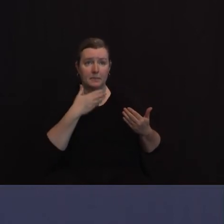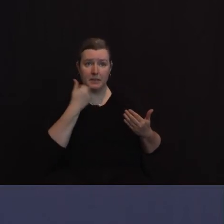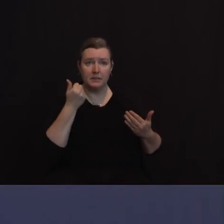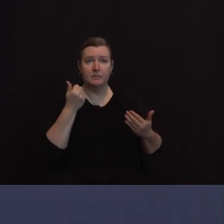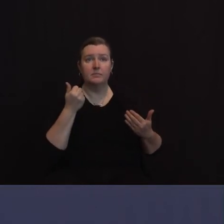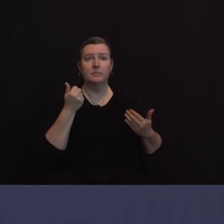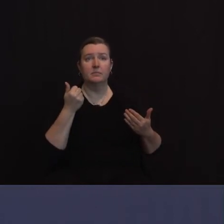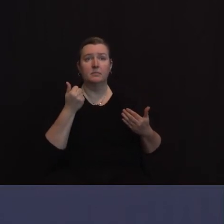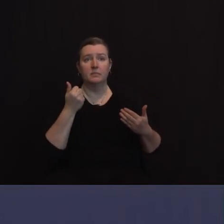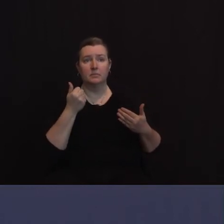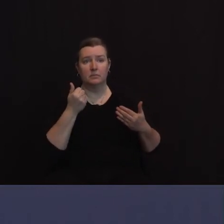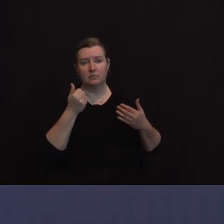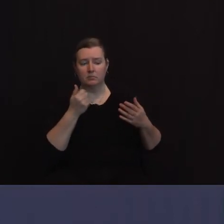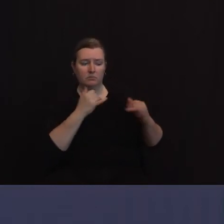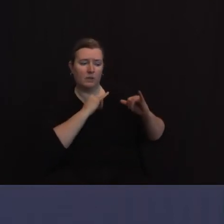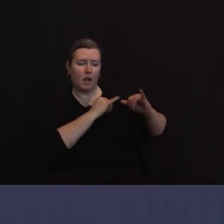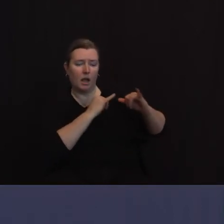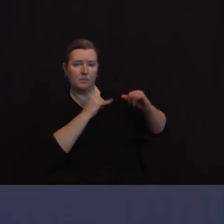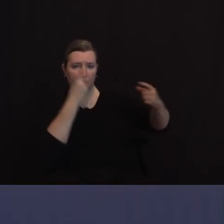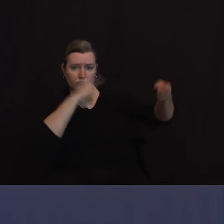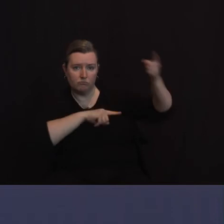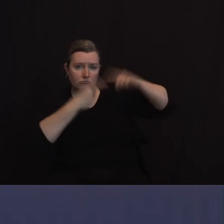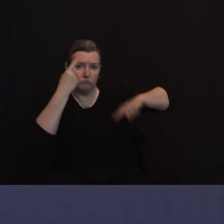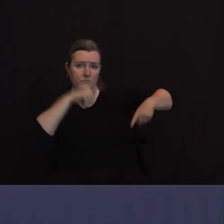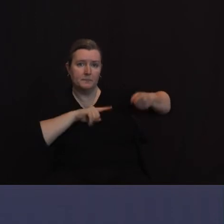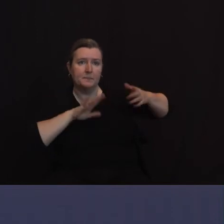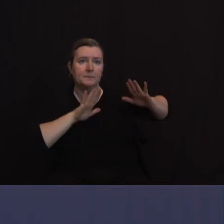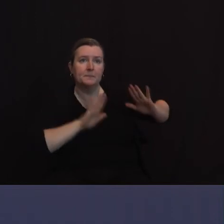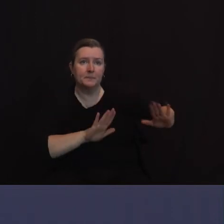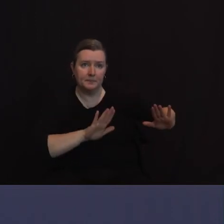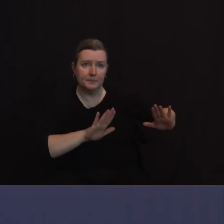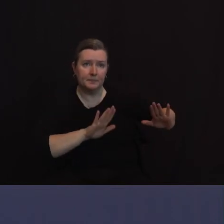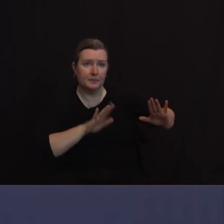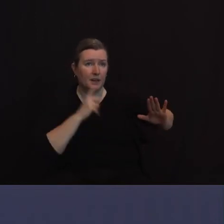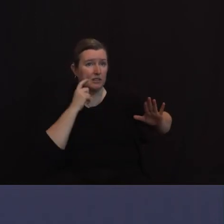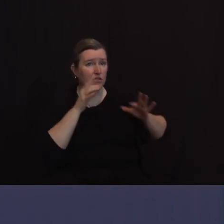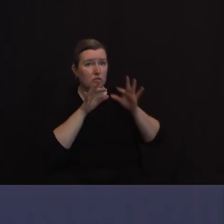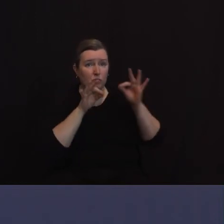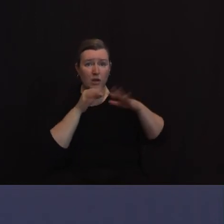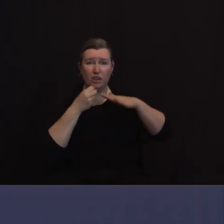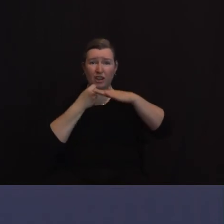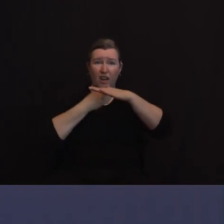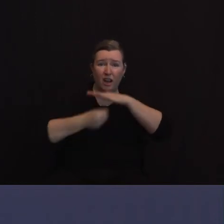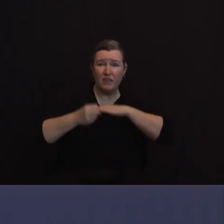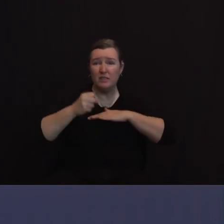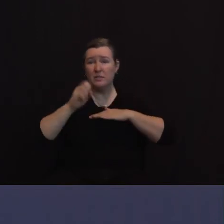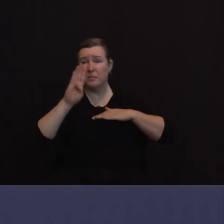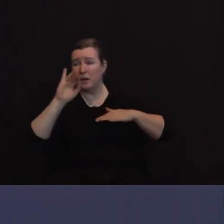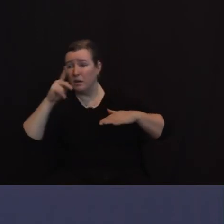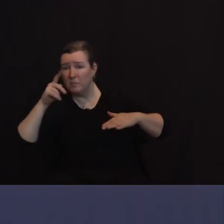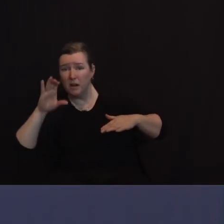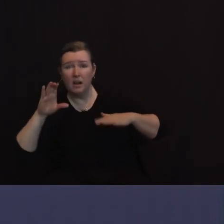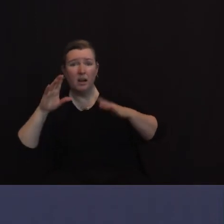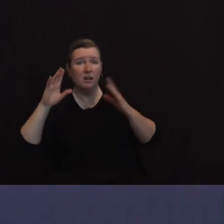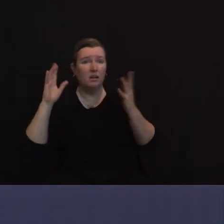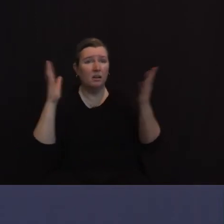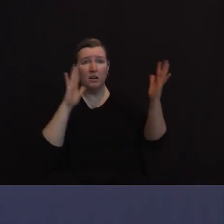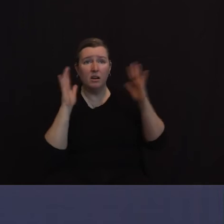but we've got to turn the page on what I just described. Is it going to be perfect? Are we going to have growing pains? I bet you we